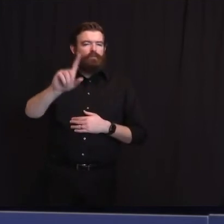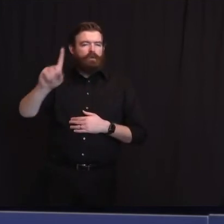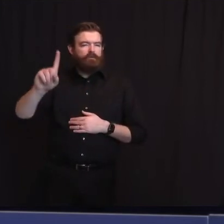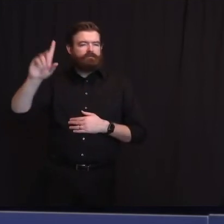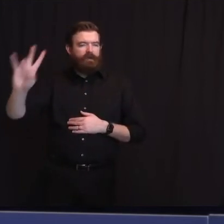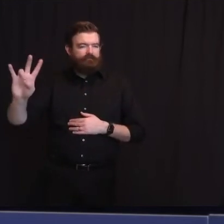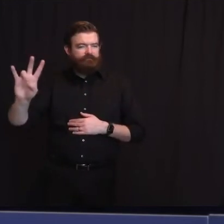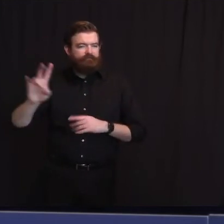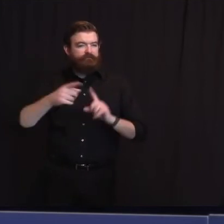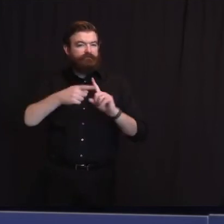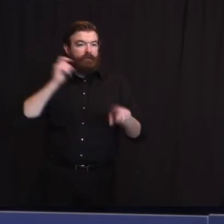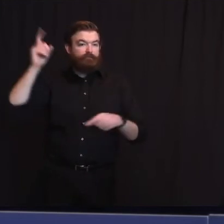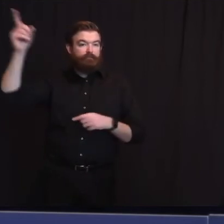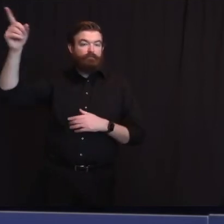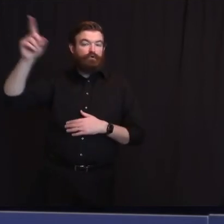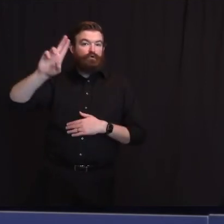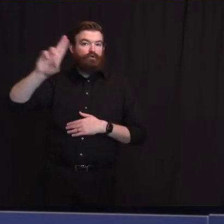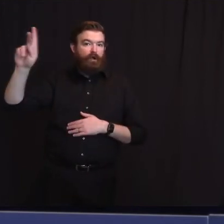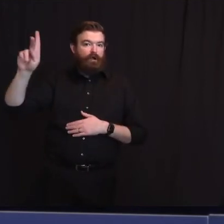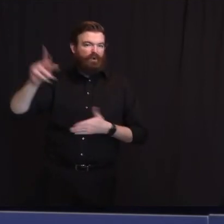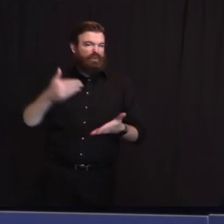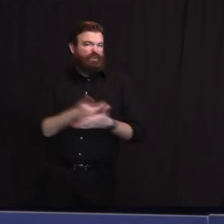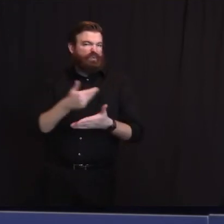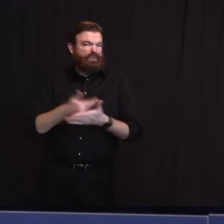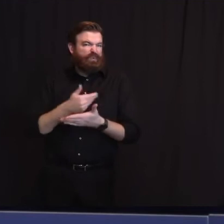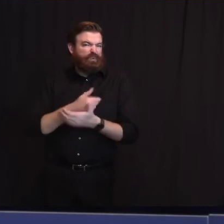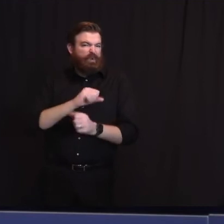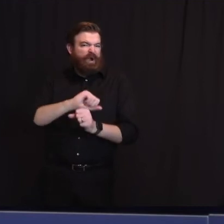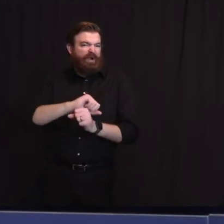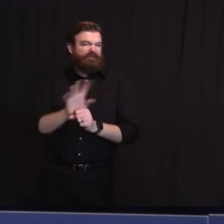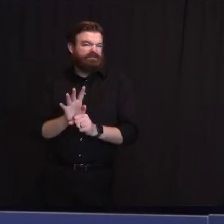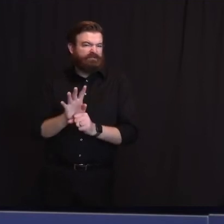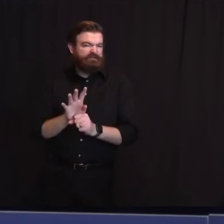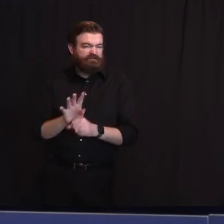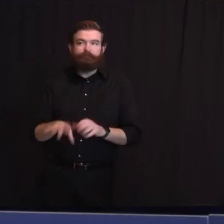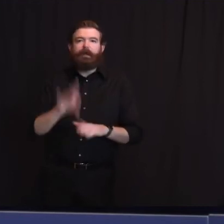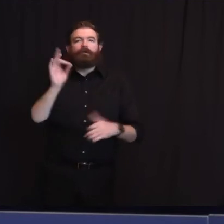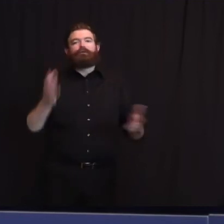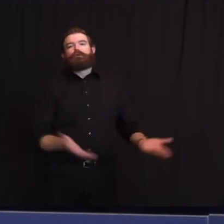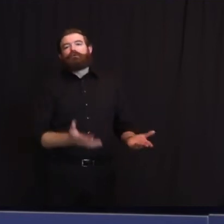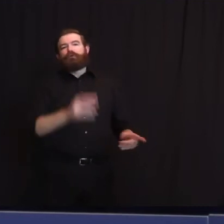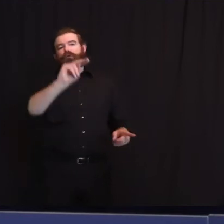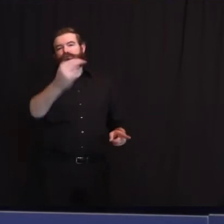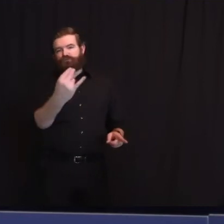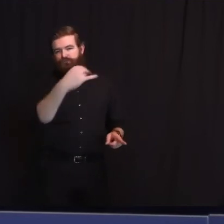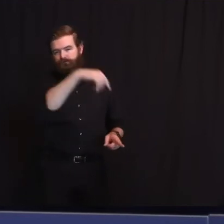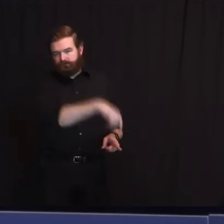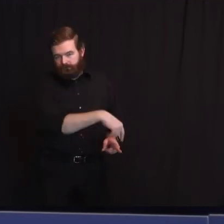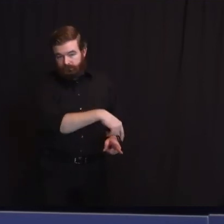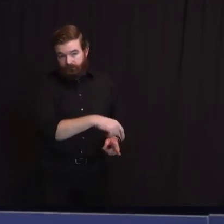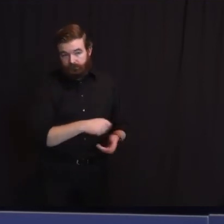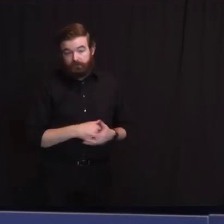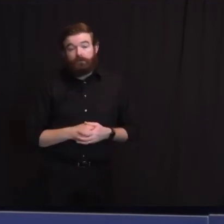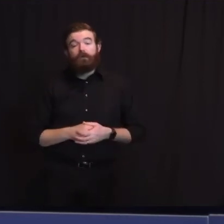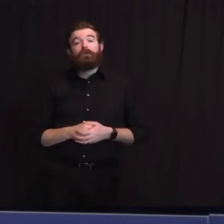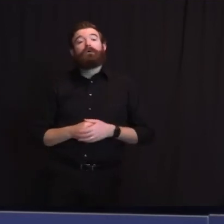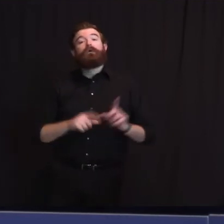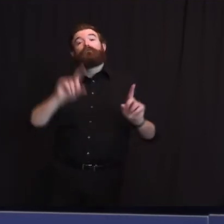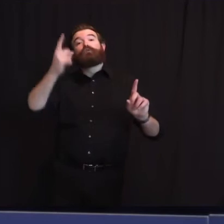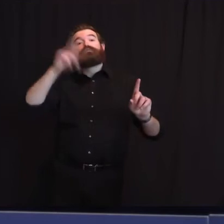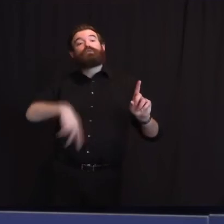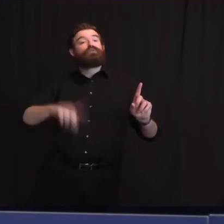been identified in New Jersey. The first case, which involves an Ocean County resident in his